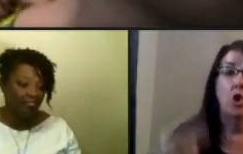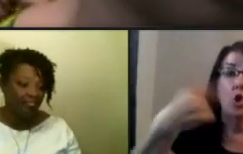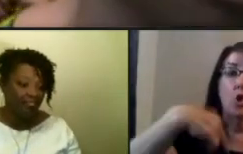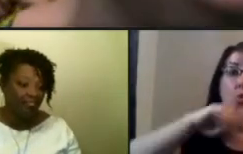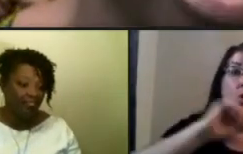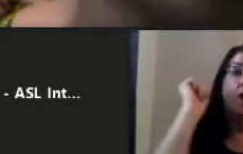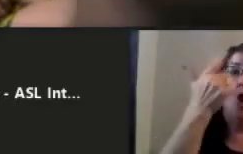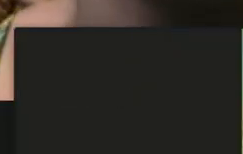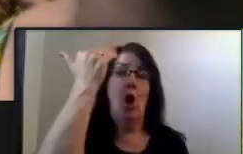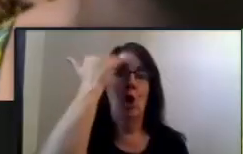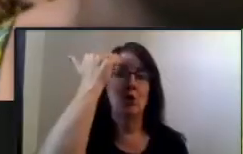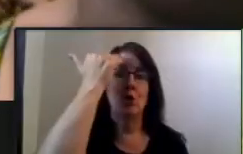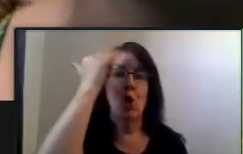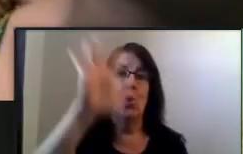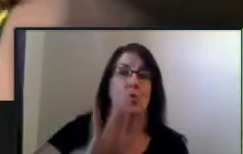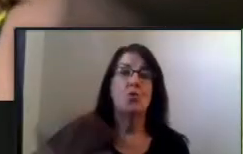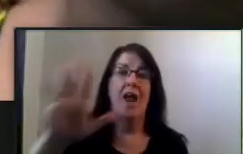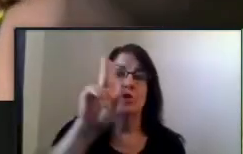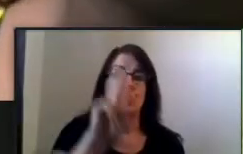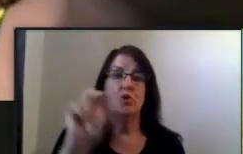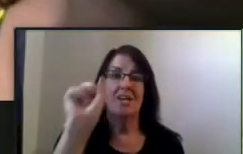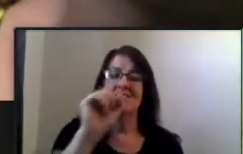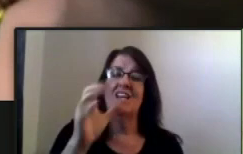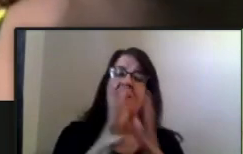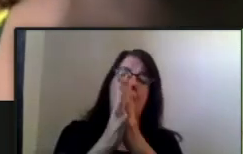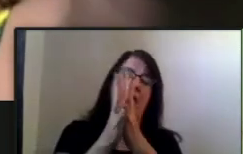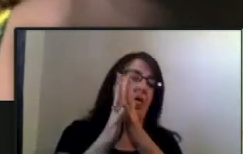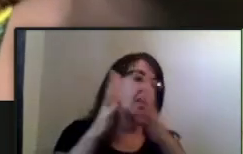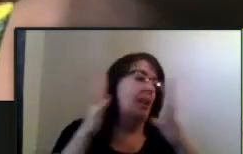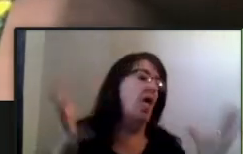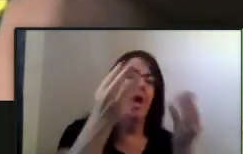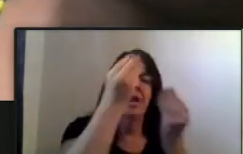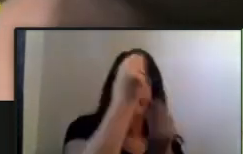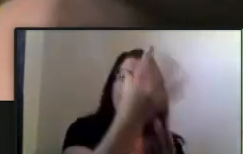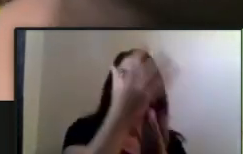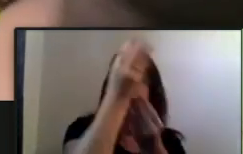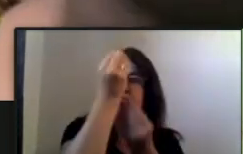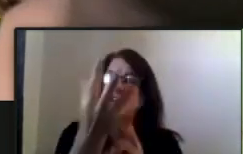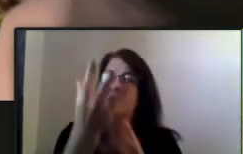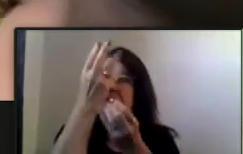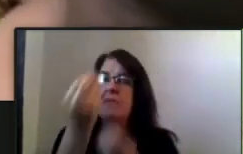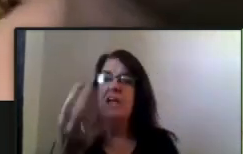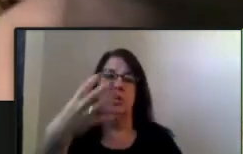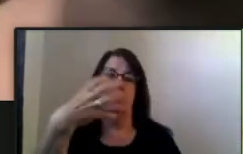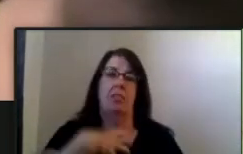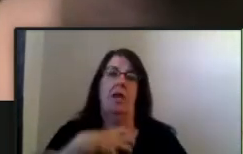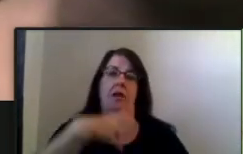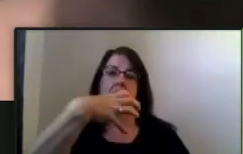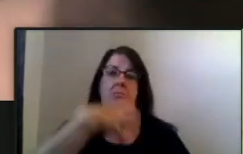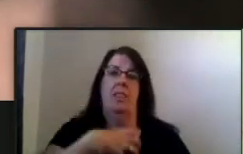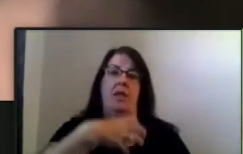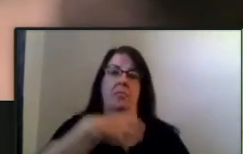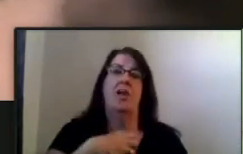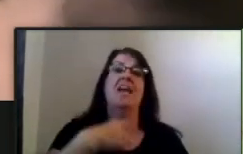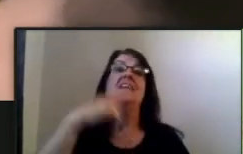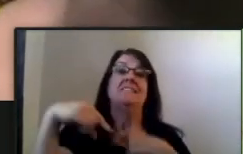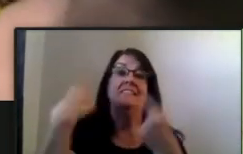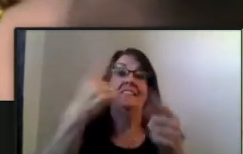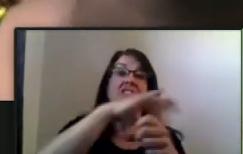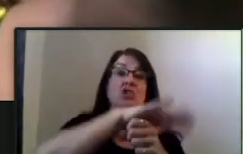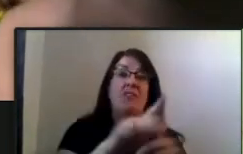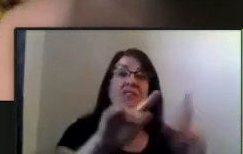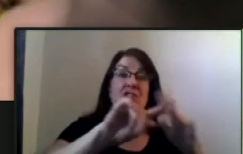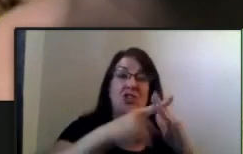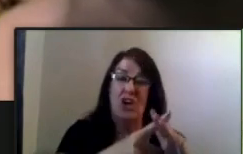across this United States, there have been a lot of information, a lot of complaining since the COVID started that